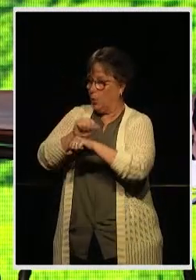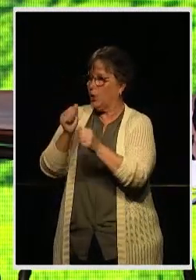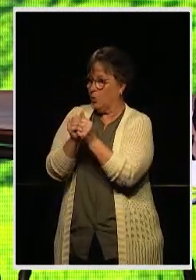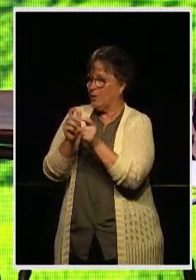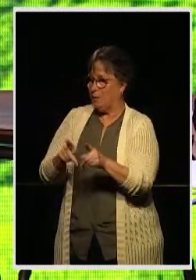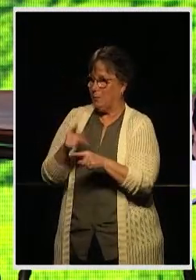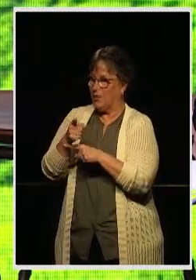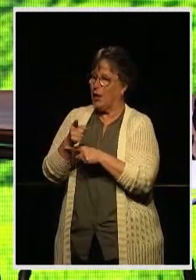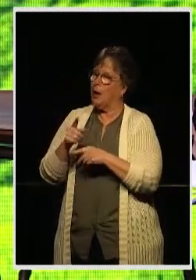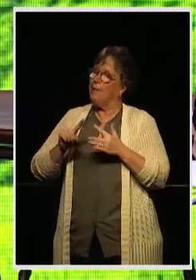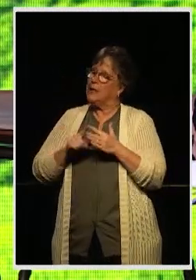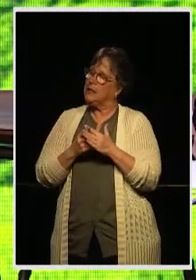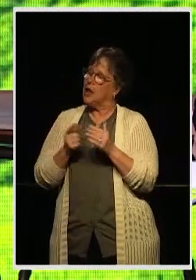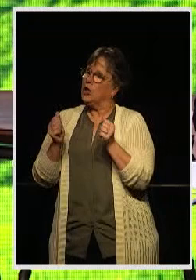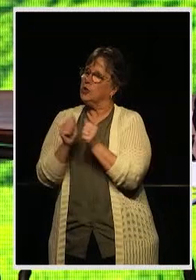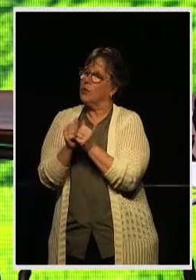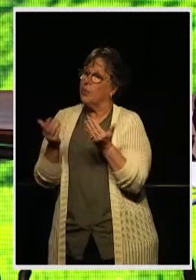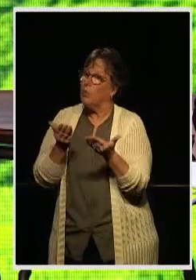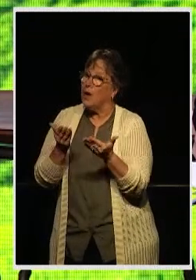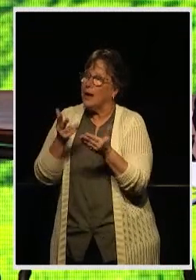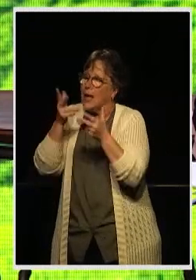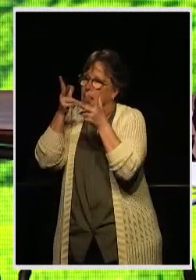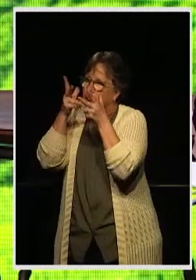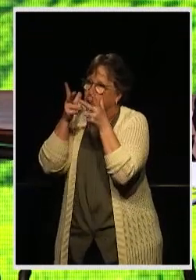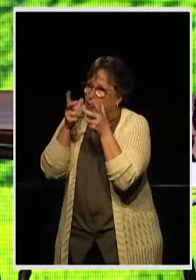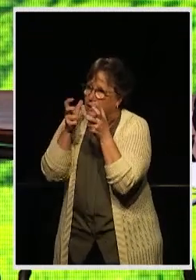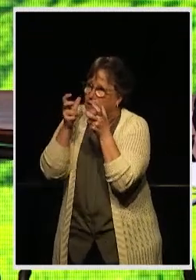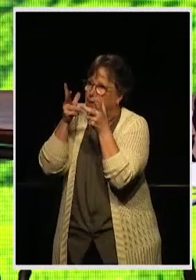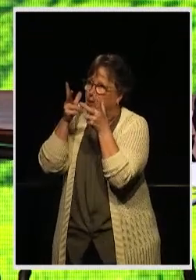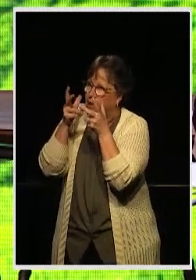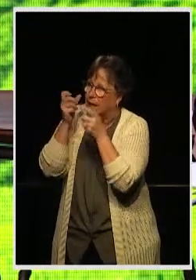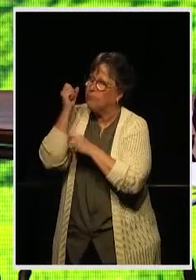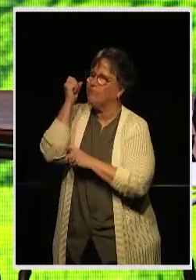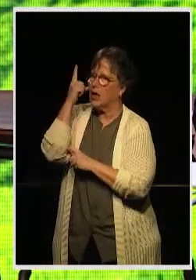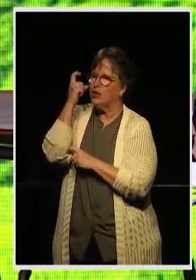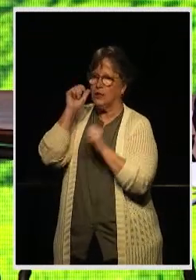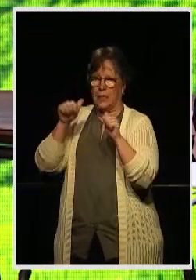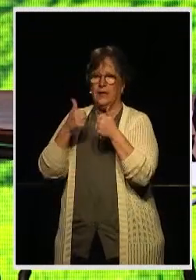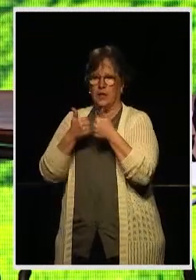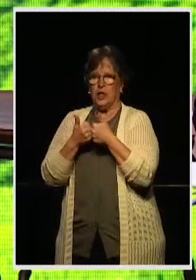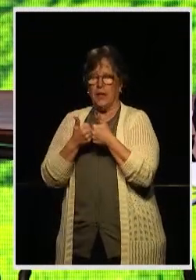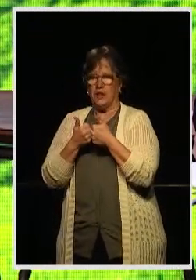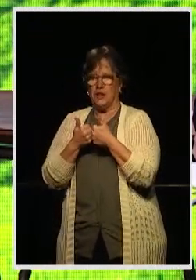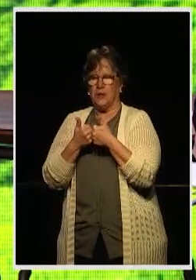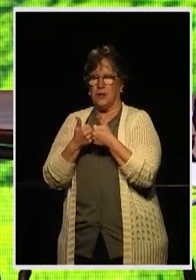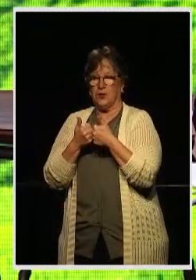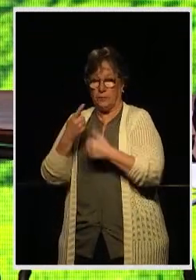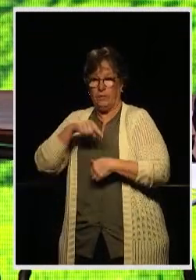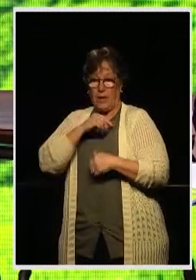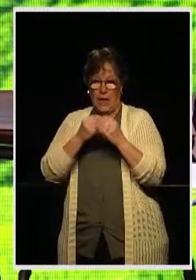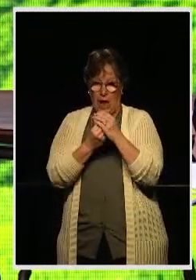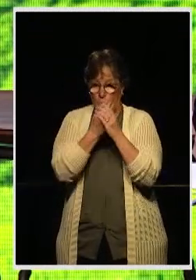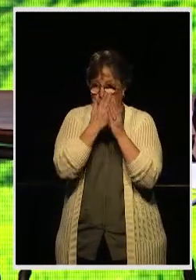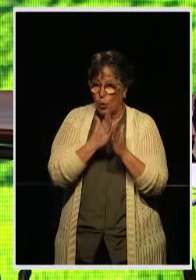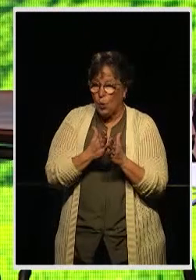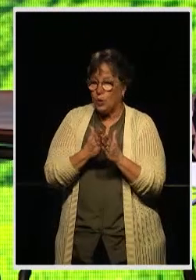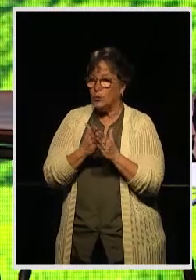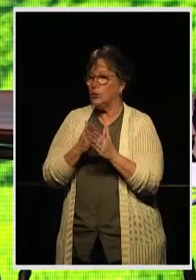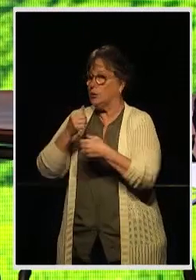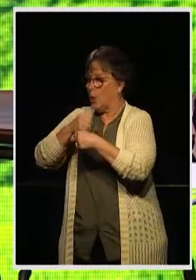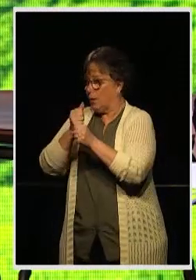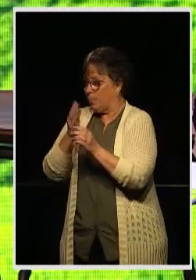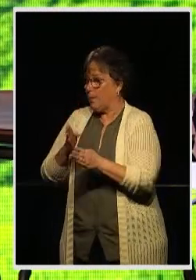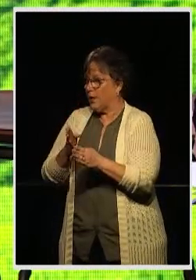really starts with listening intently and understanding the challenges that our growers and producers and communities are facing